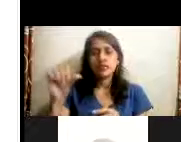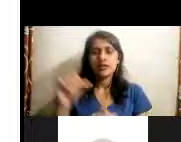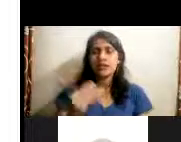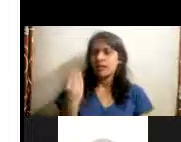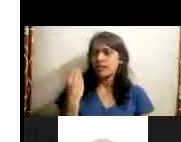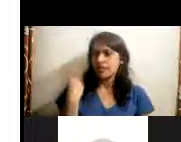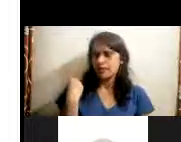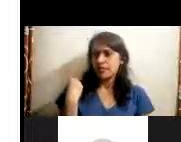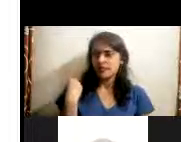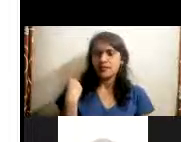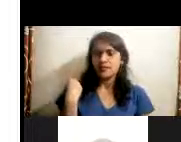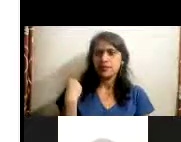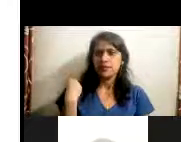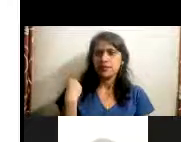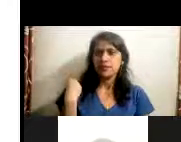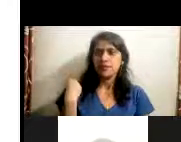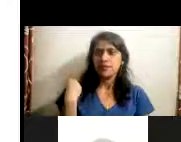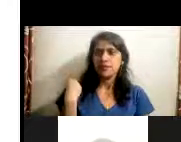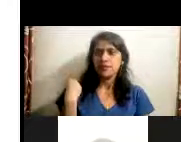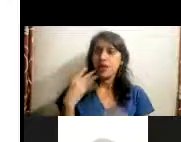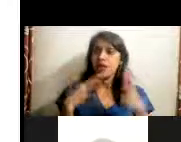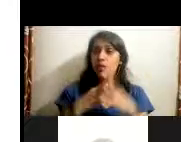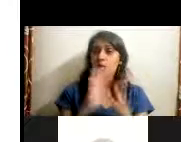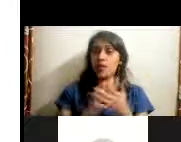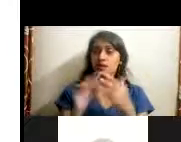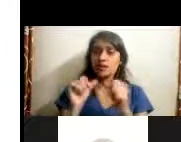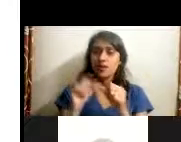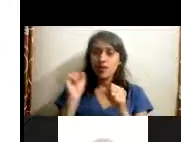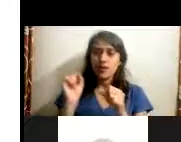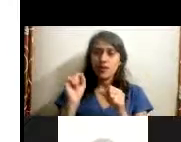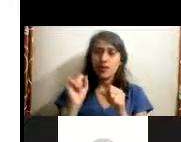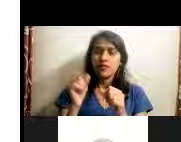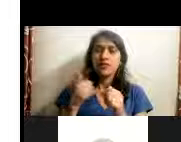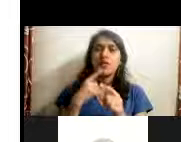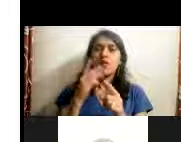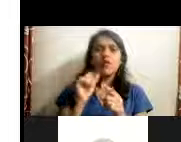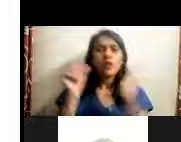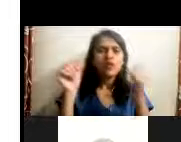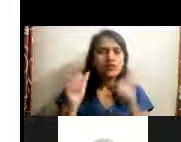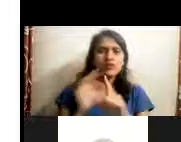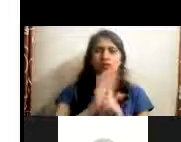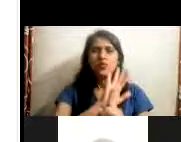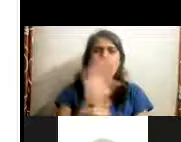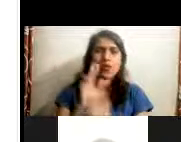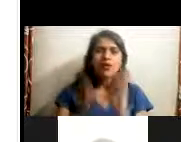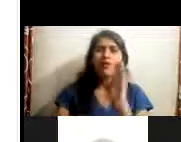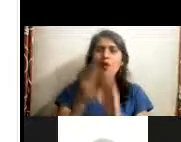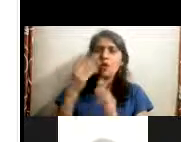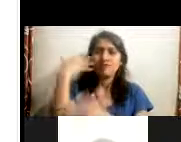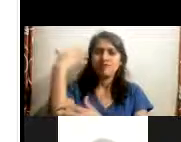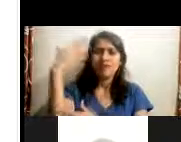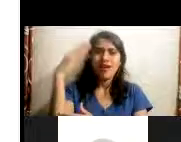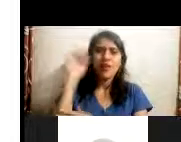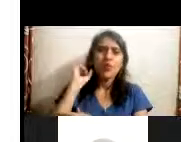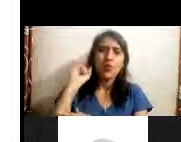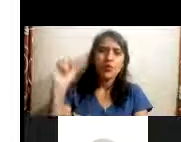recently, we have the WHO resolution on the highest attainable standards of health for persons with disabilities,